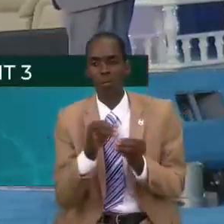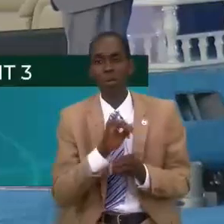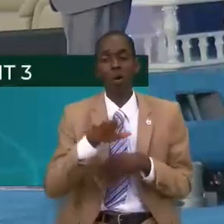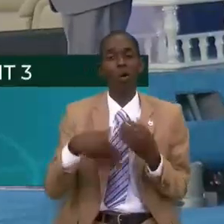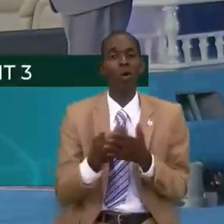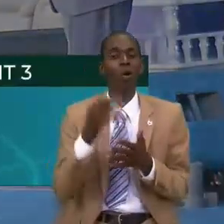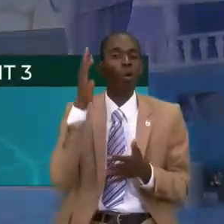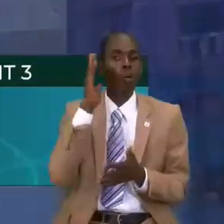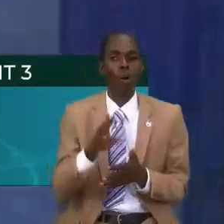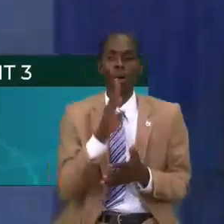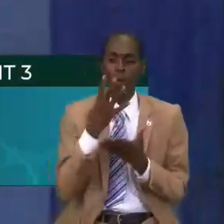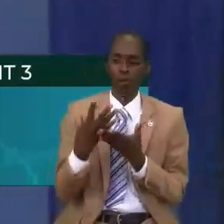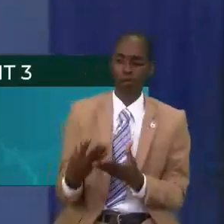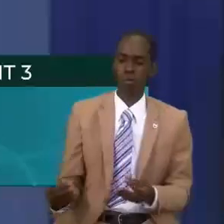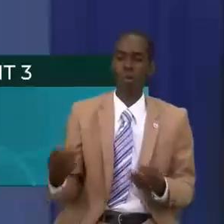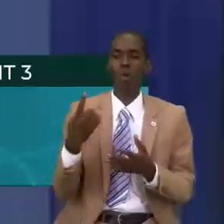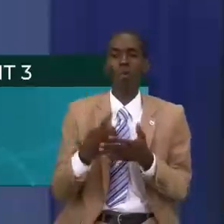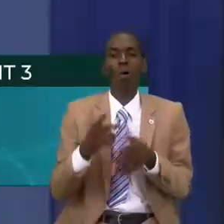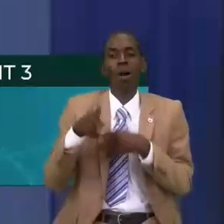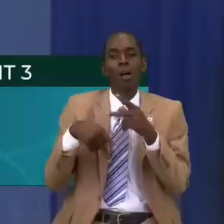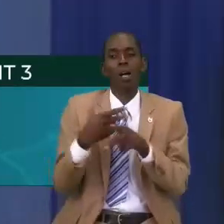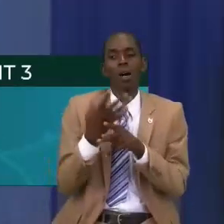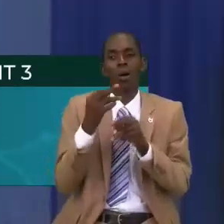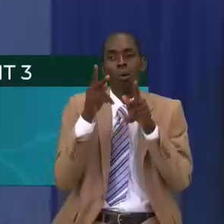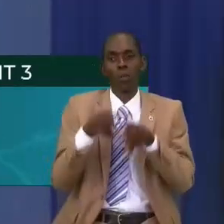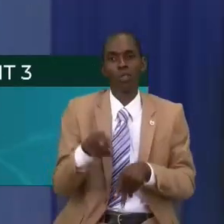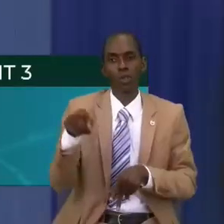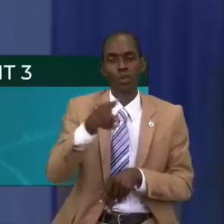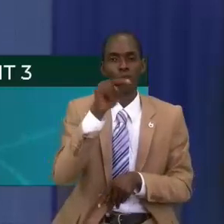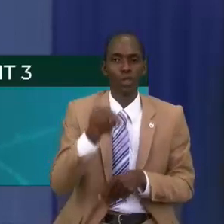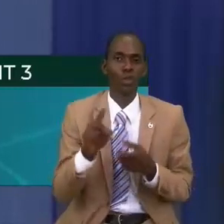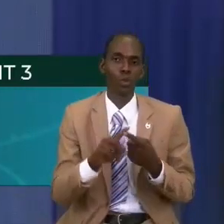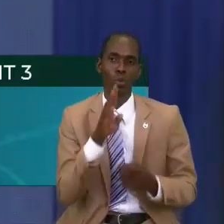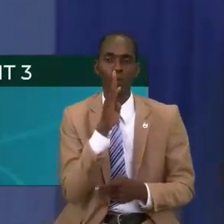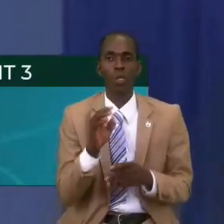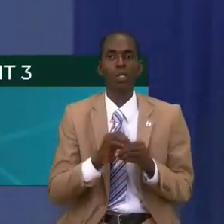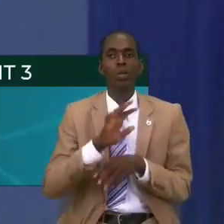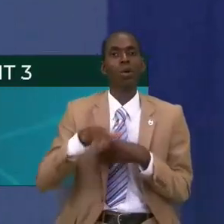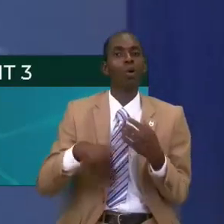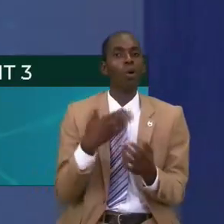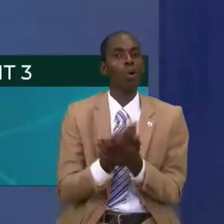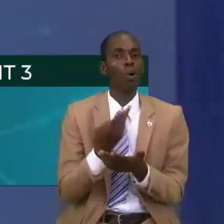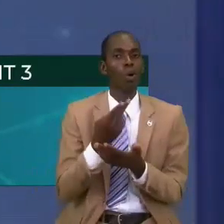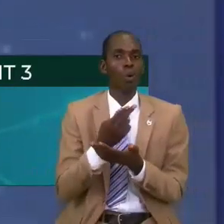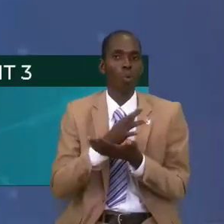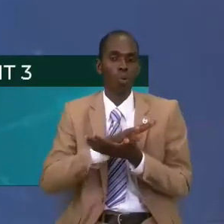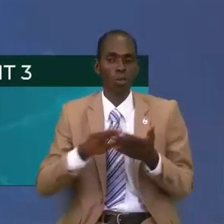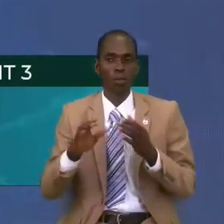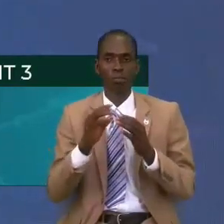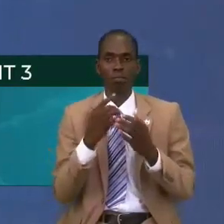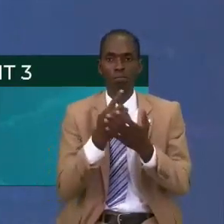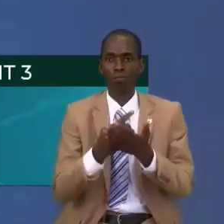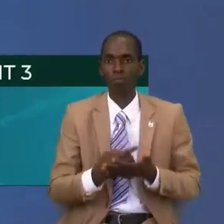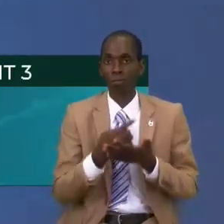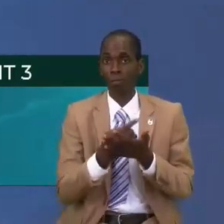ought ye to be in all holy conversation and godliness? Then in verse 12, it says